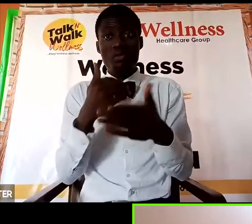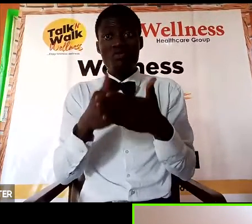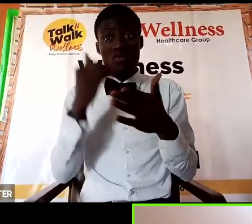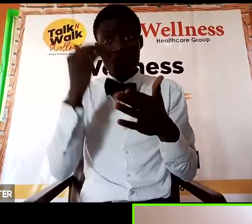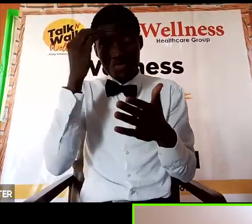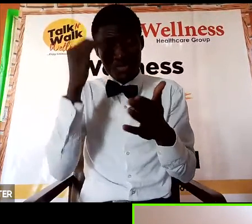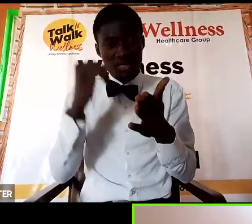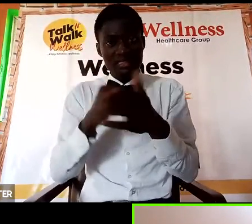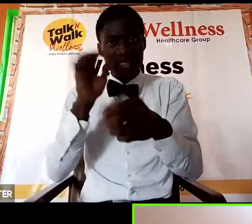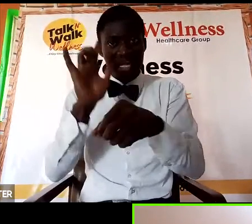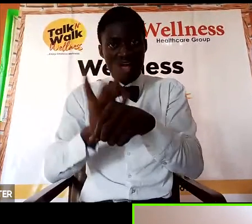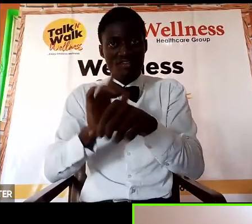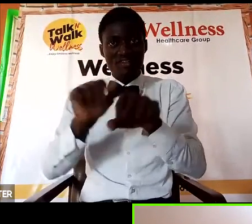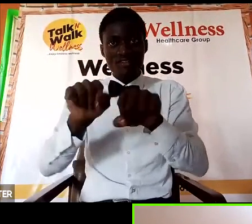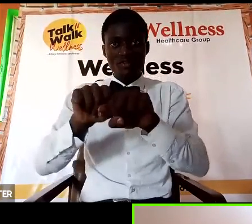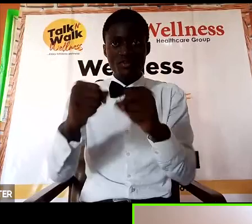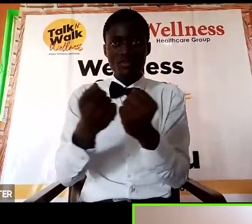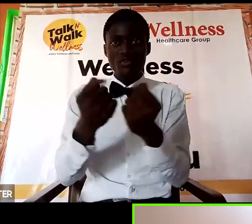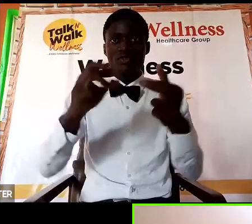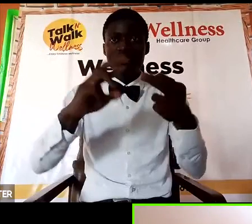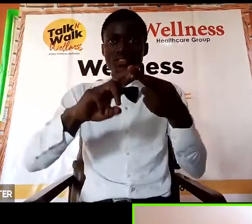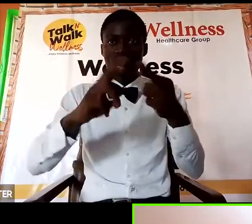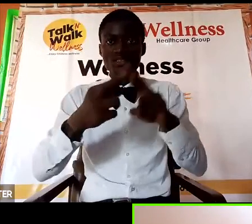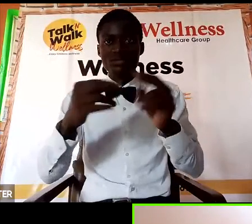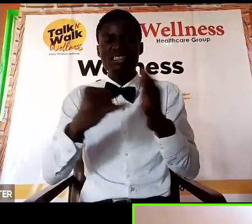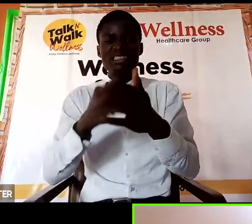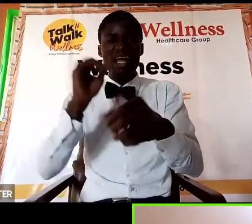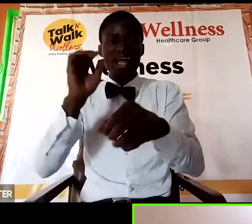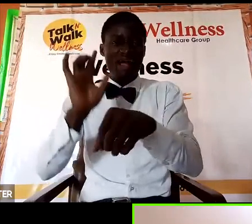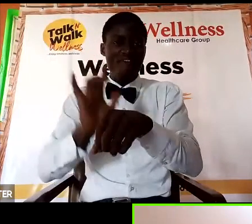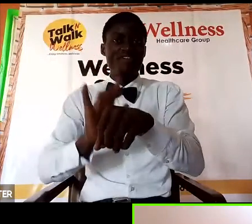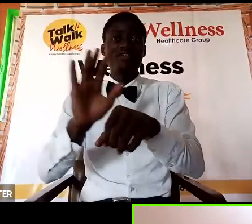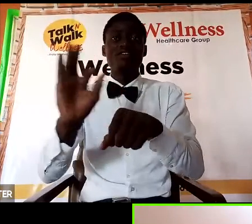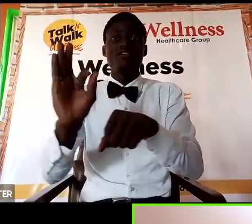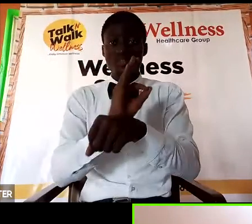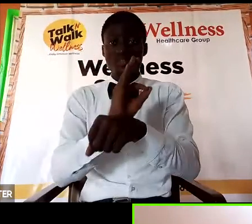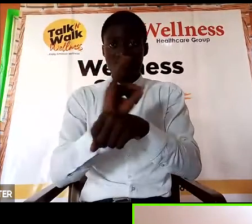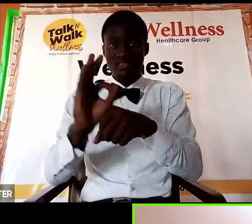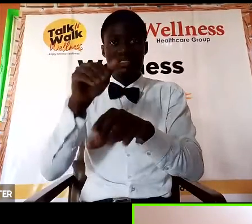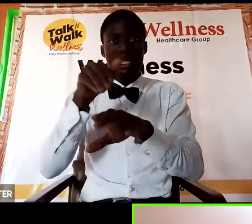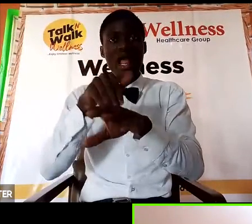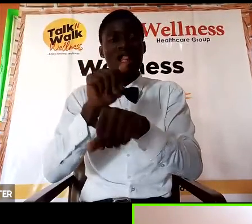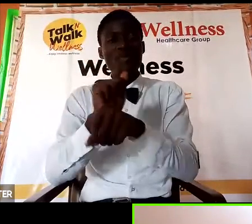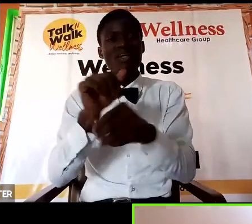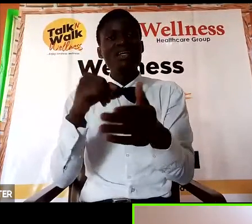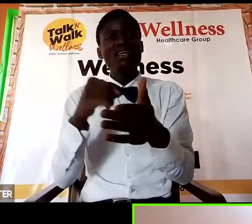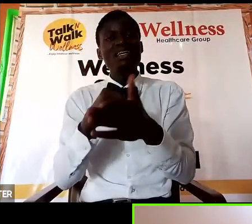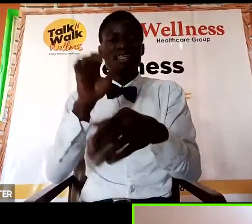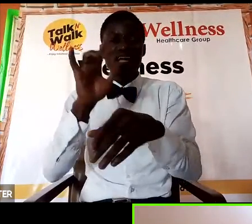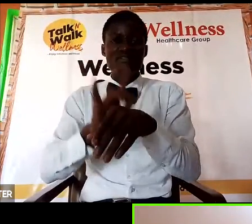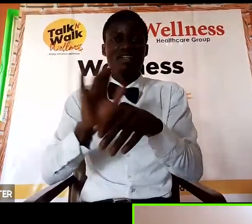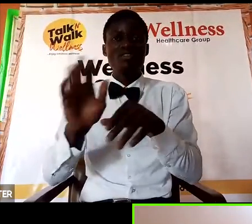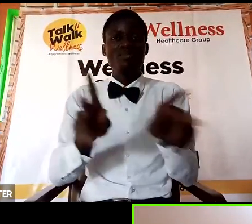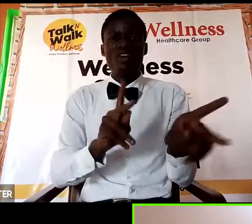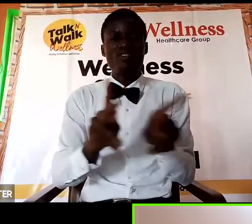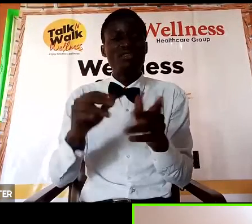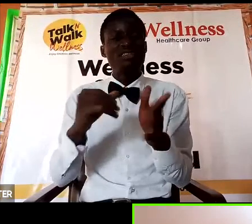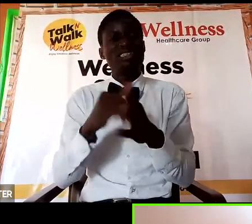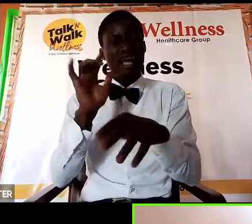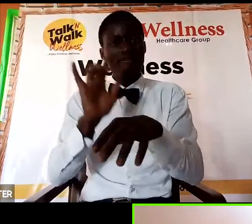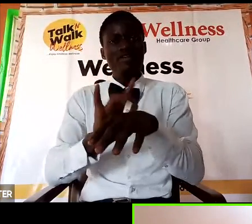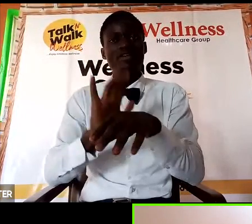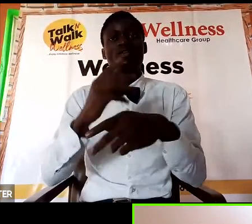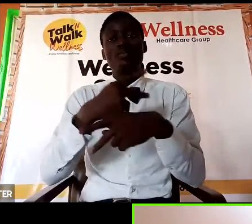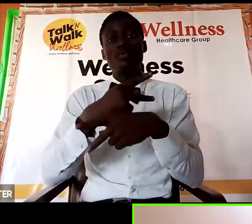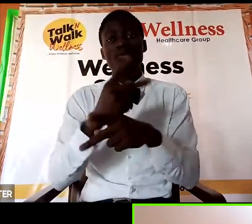starts affecting your functionality at work. It starts affecting your performance. It starts affecting your productivity. So you see, you cannot